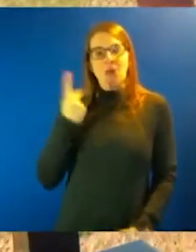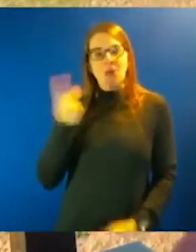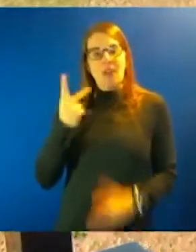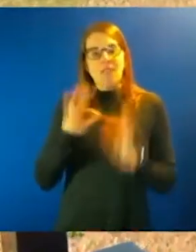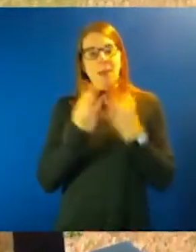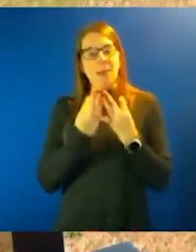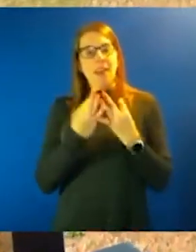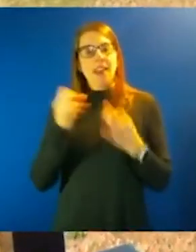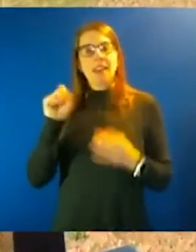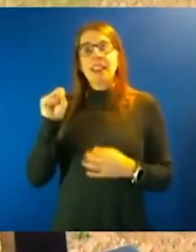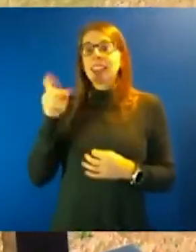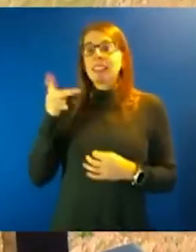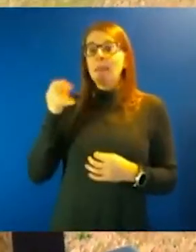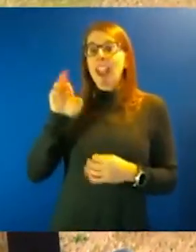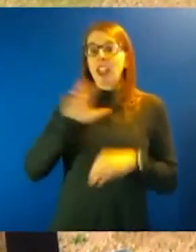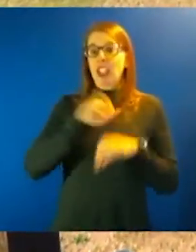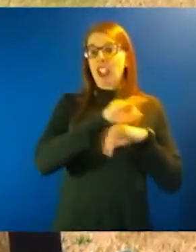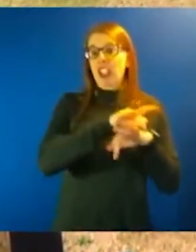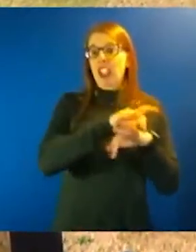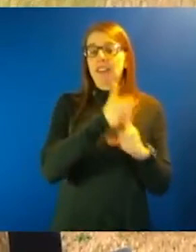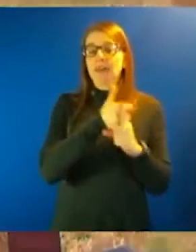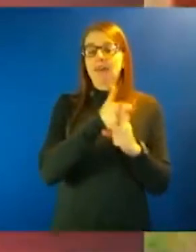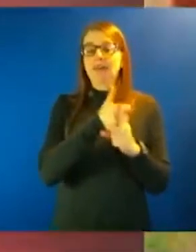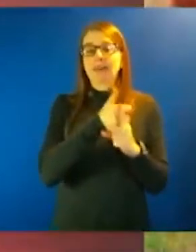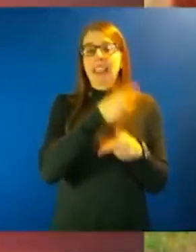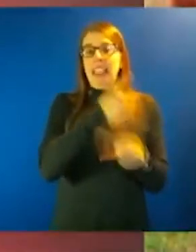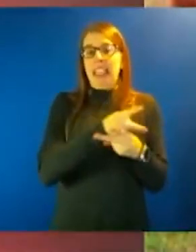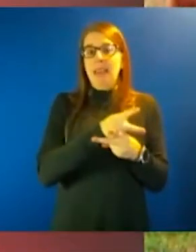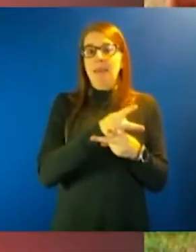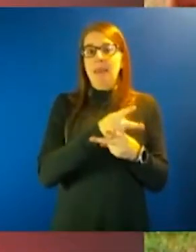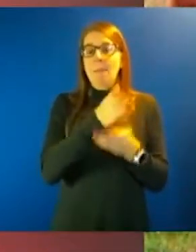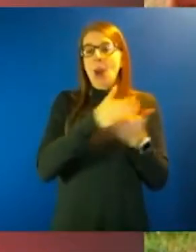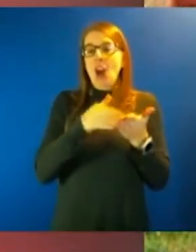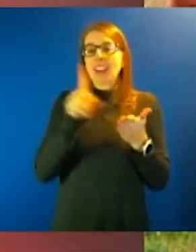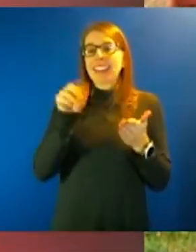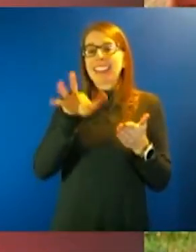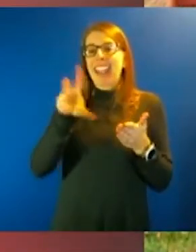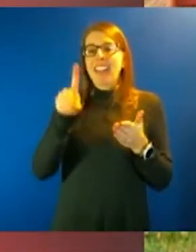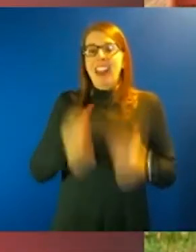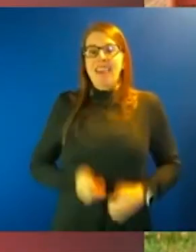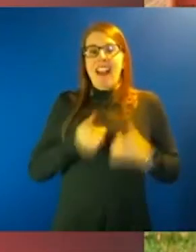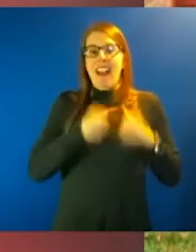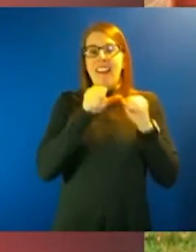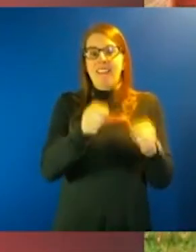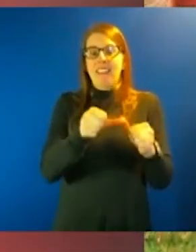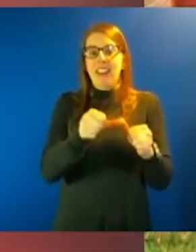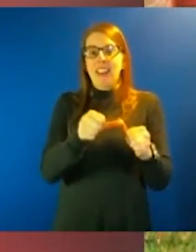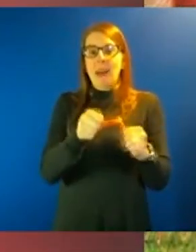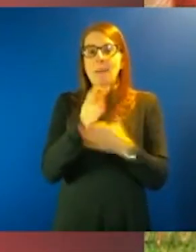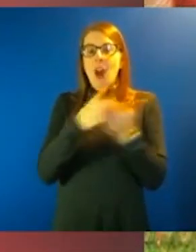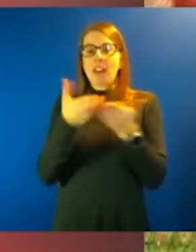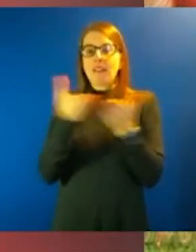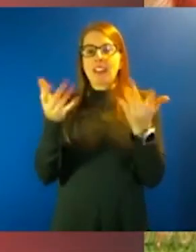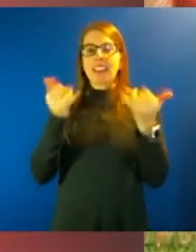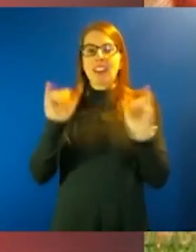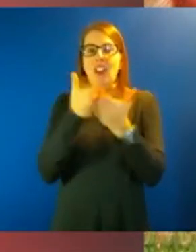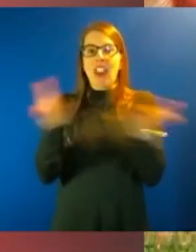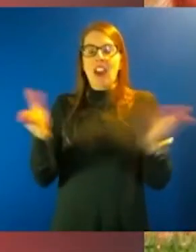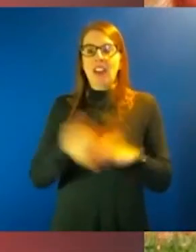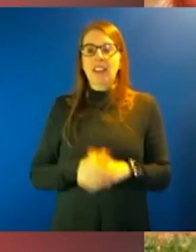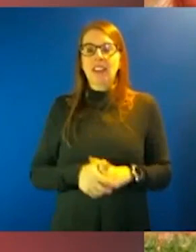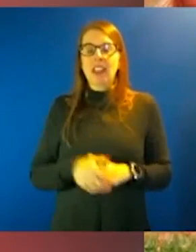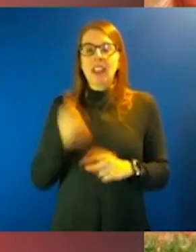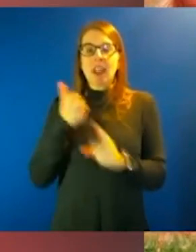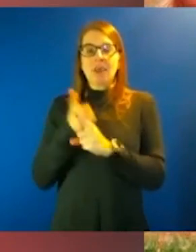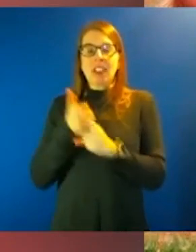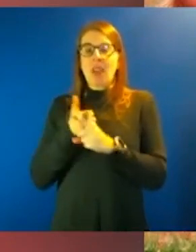able to keep a piece of David alive. A part of him is still out there. I feel like he rides on my shoulder every day. You